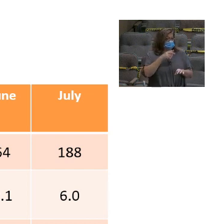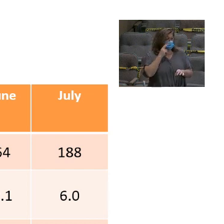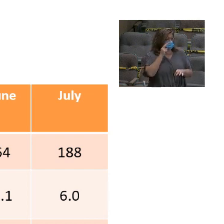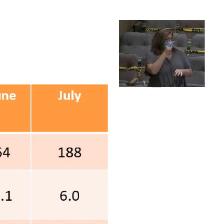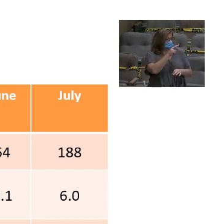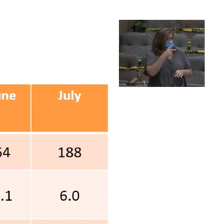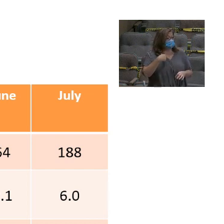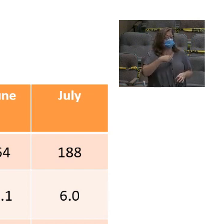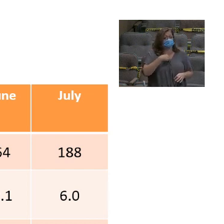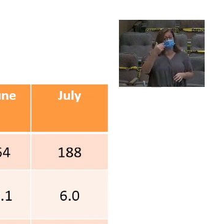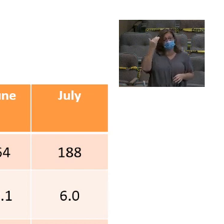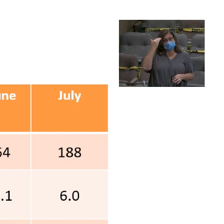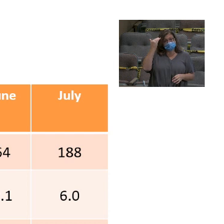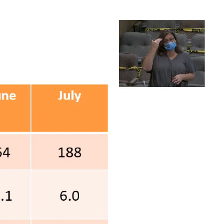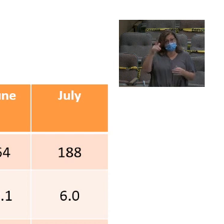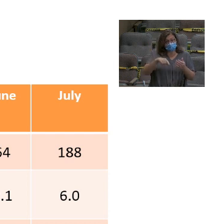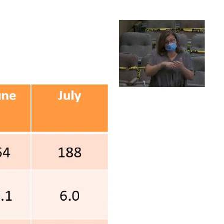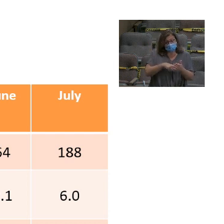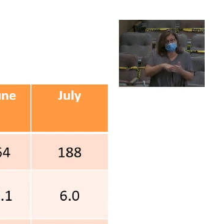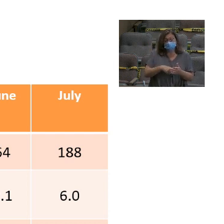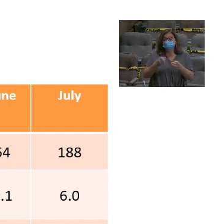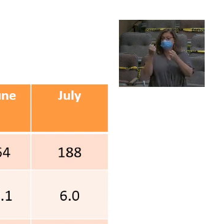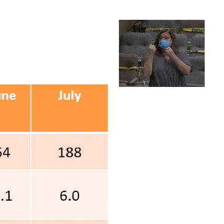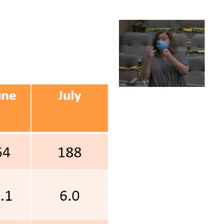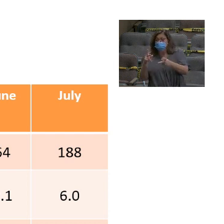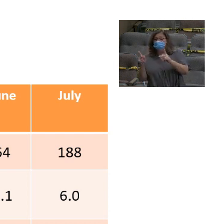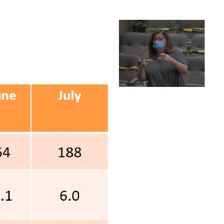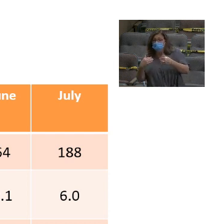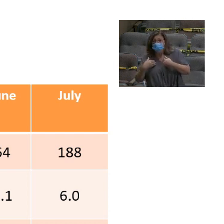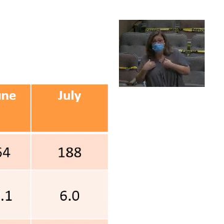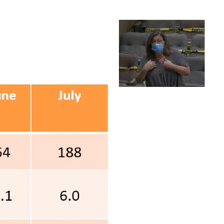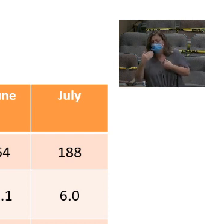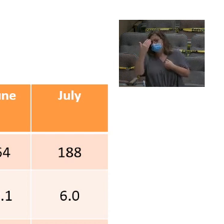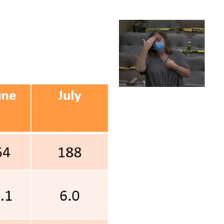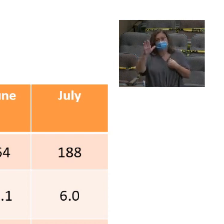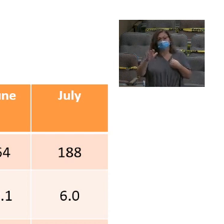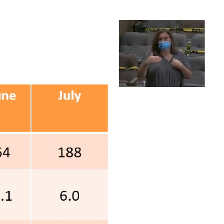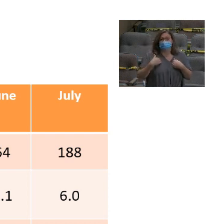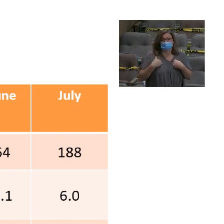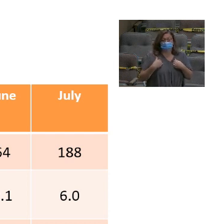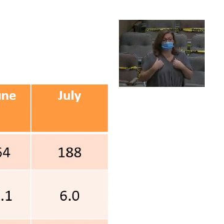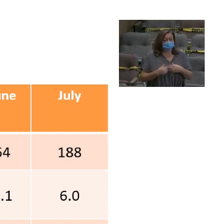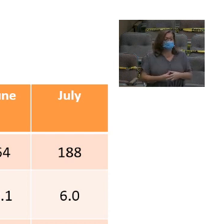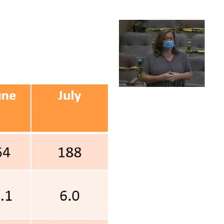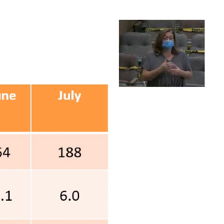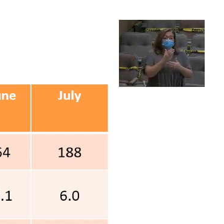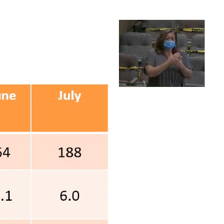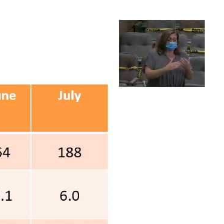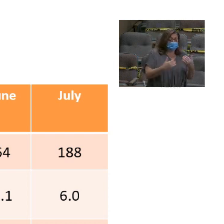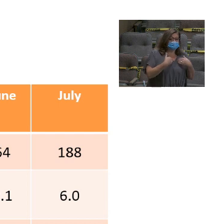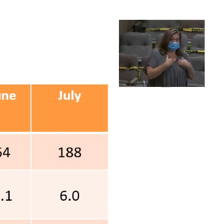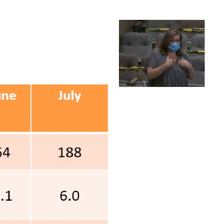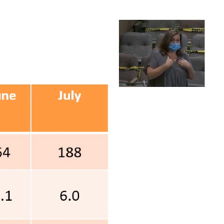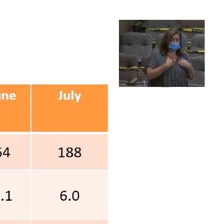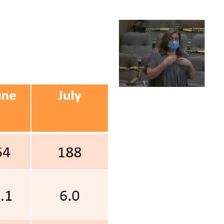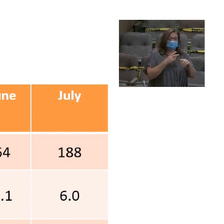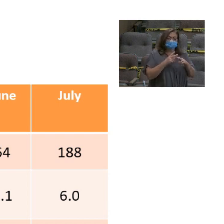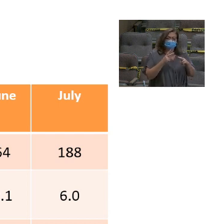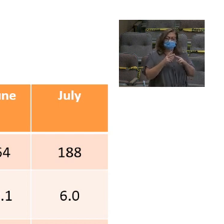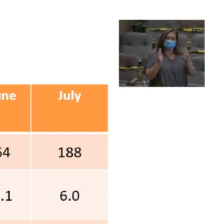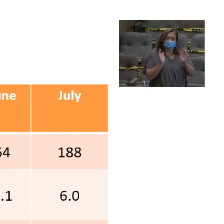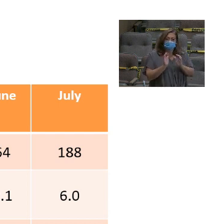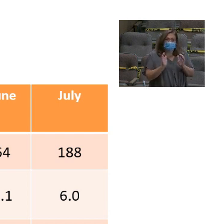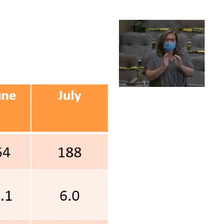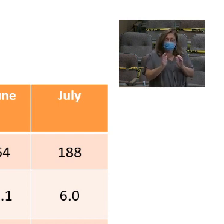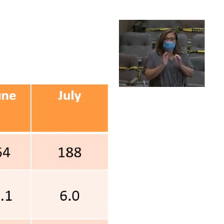virus. Many people have it and never know that never know that they had it. Some have it and they have very mild symptoms.